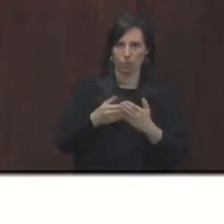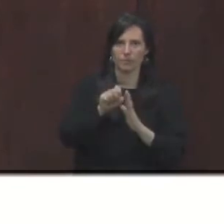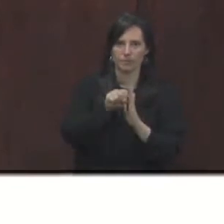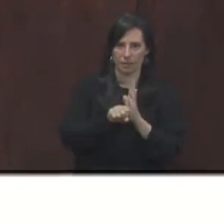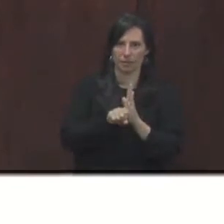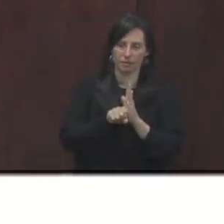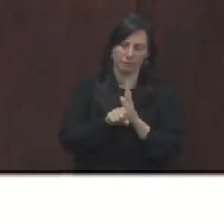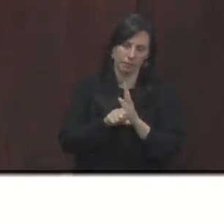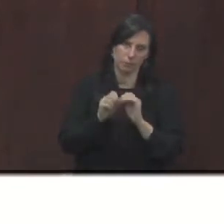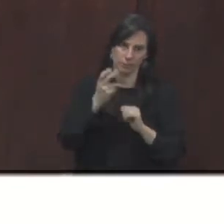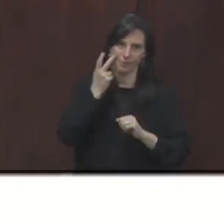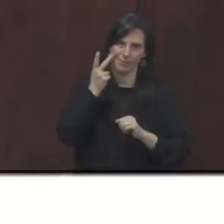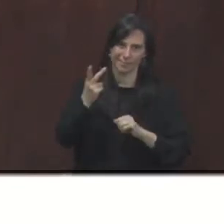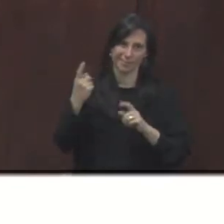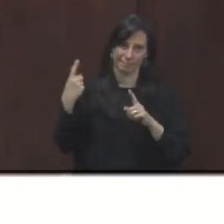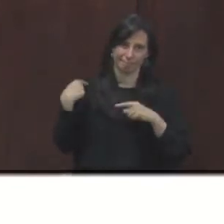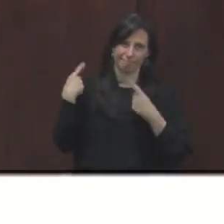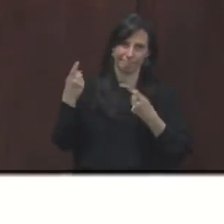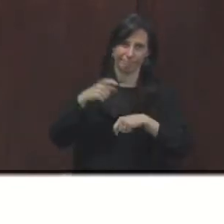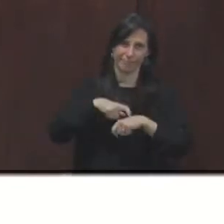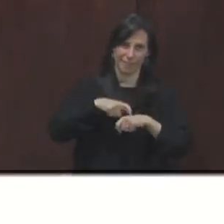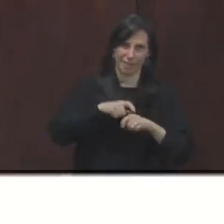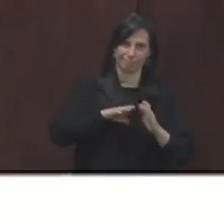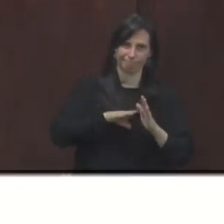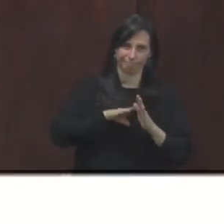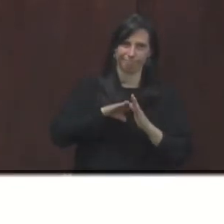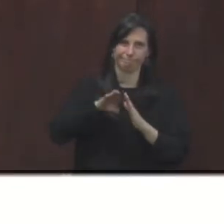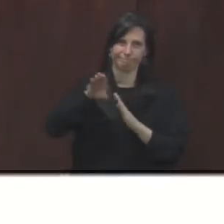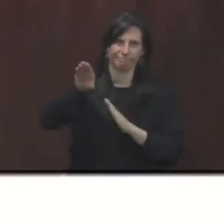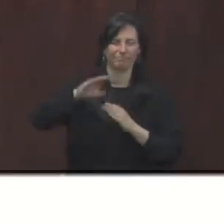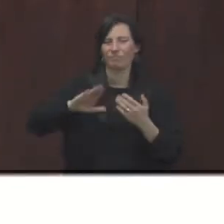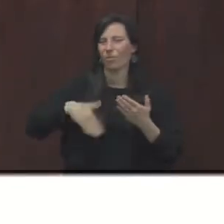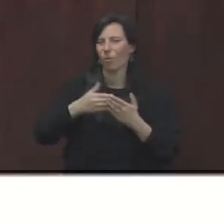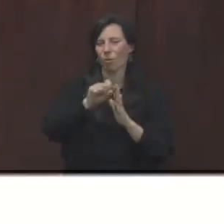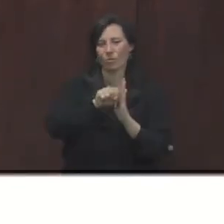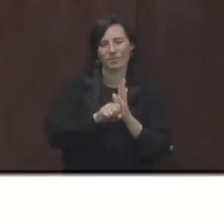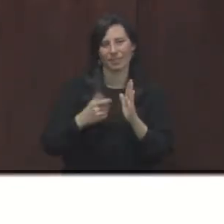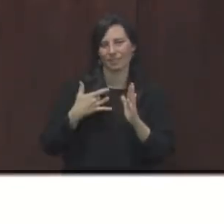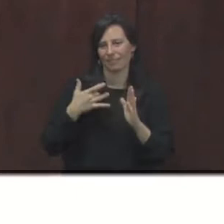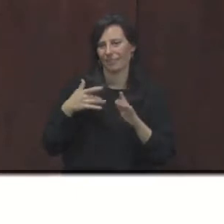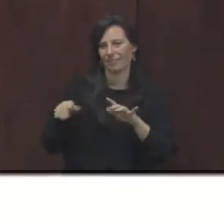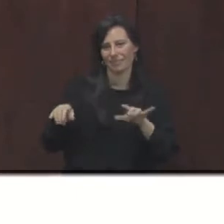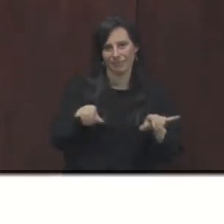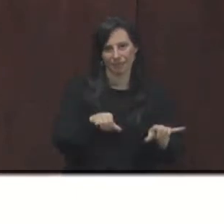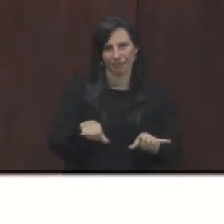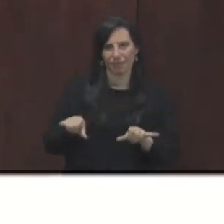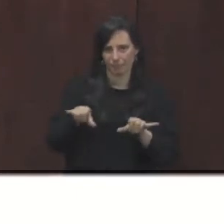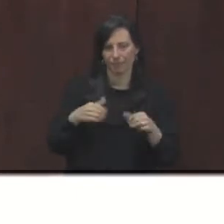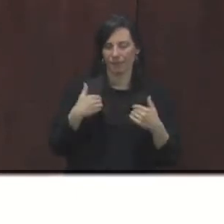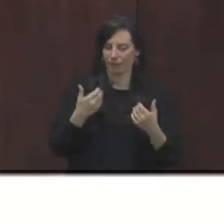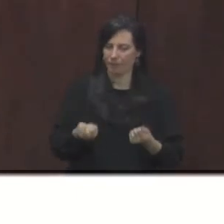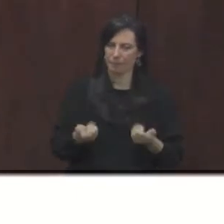has increased significantly, and the entire state is feeling sort of that heaviness of new cases as well.